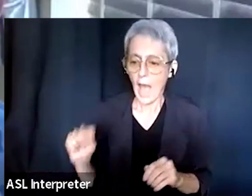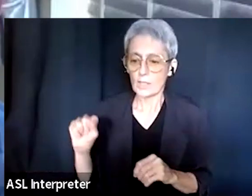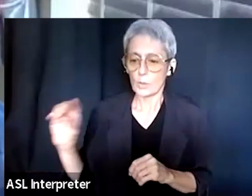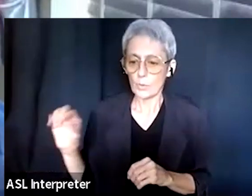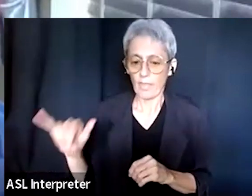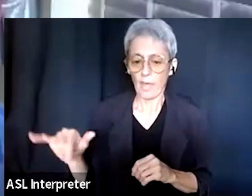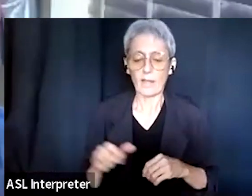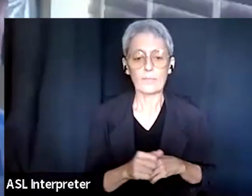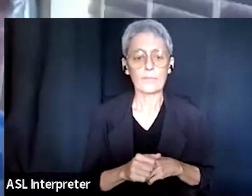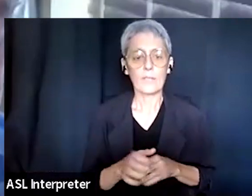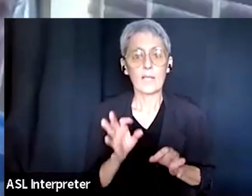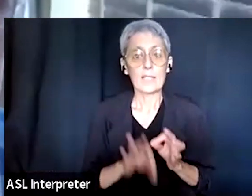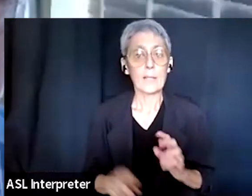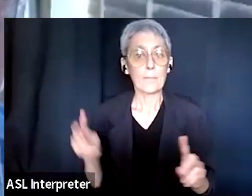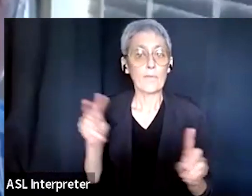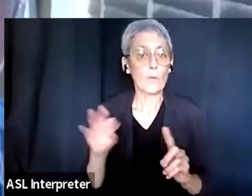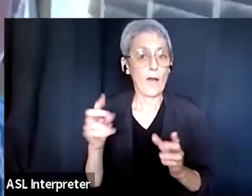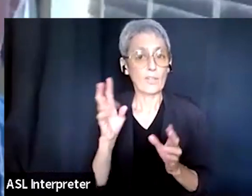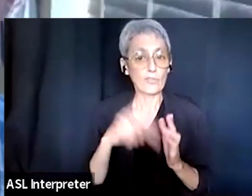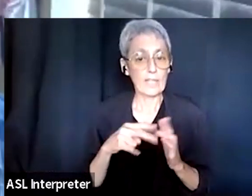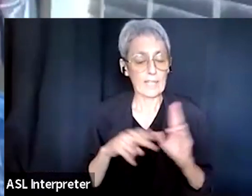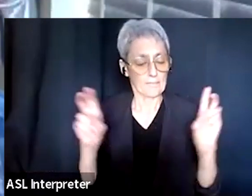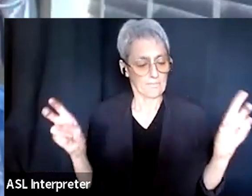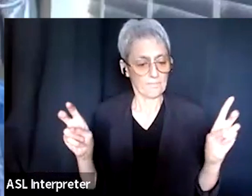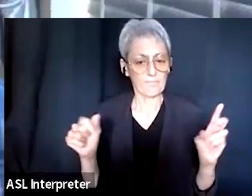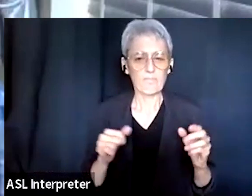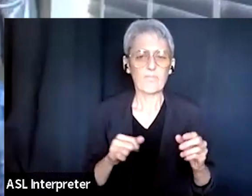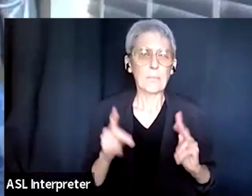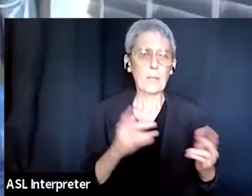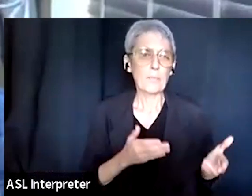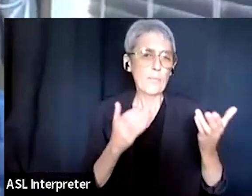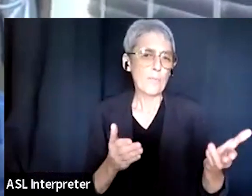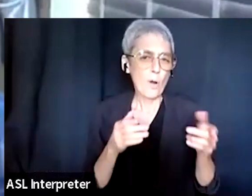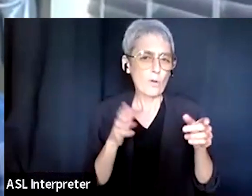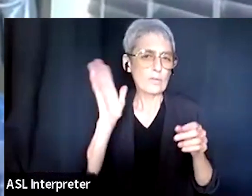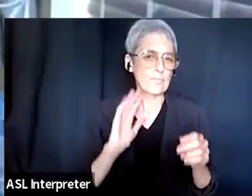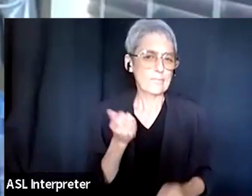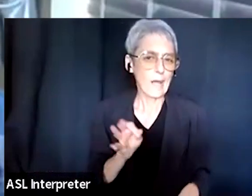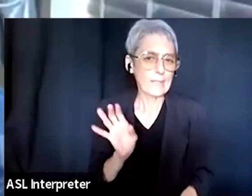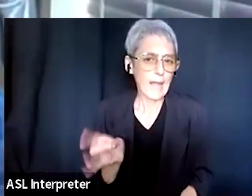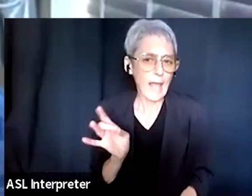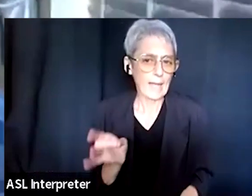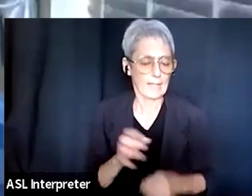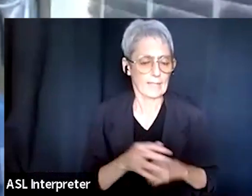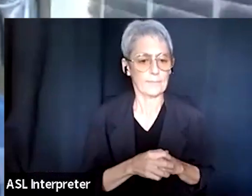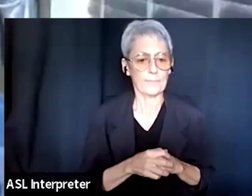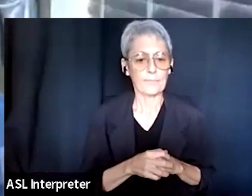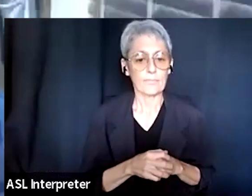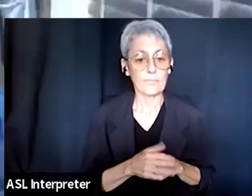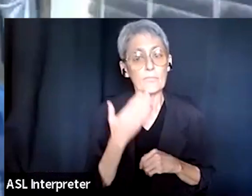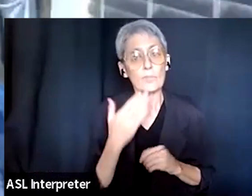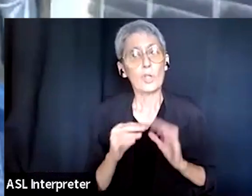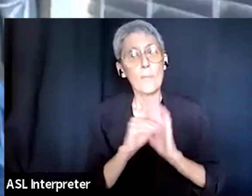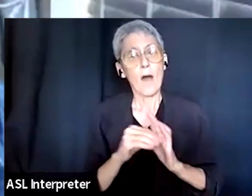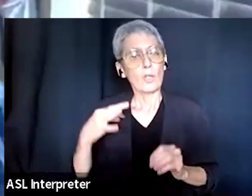view of reading, proposed in the 1980s, useful model of